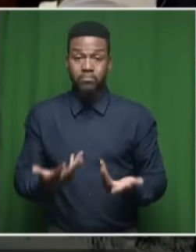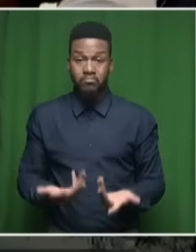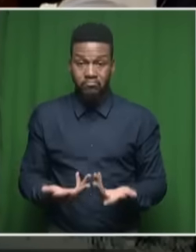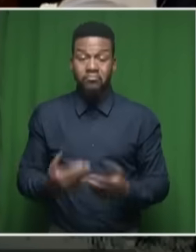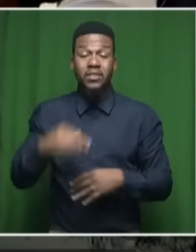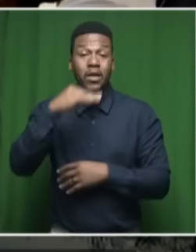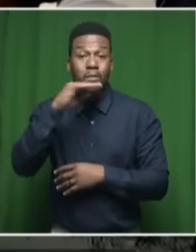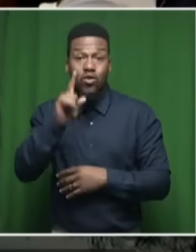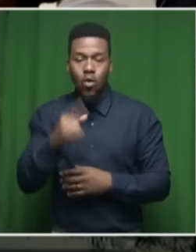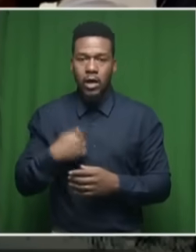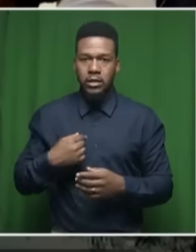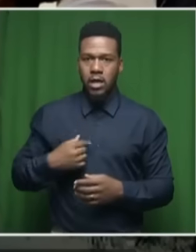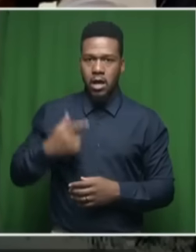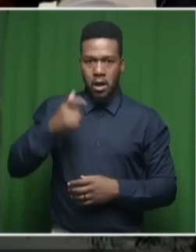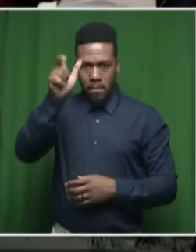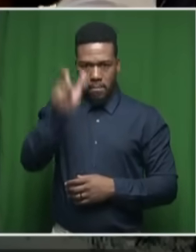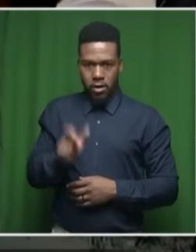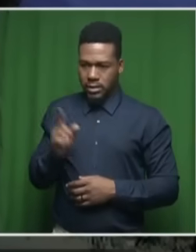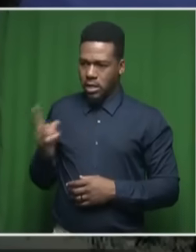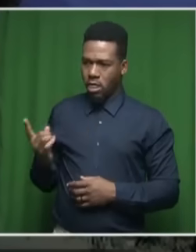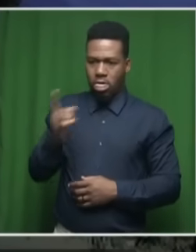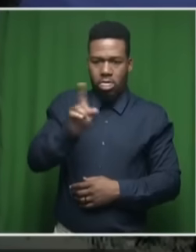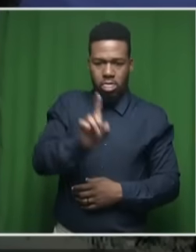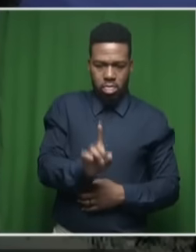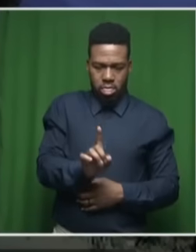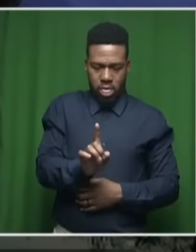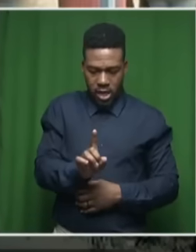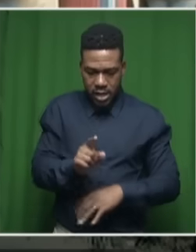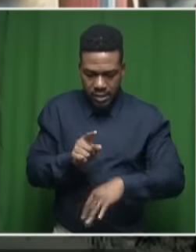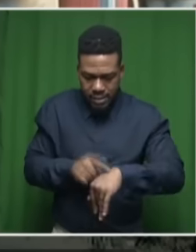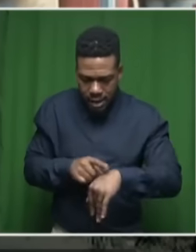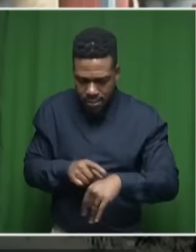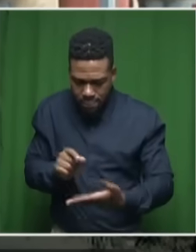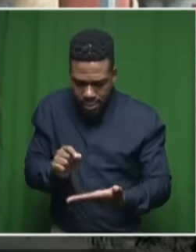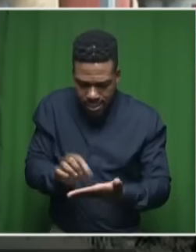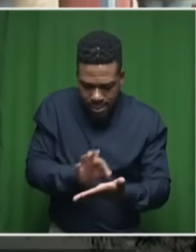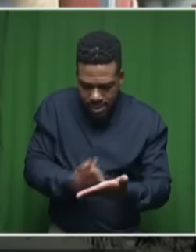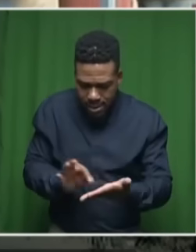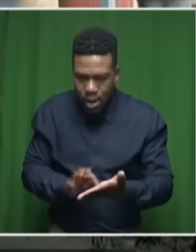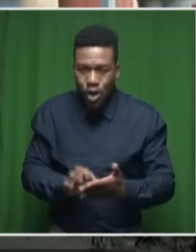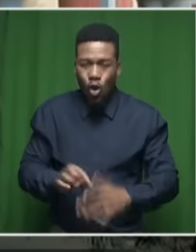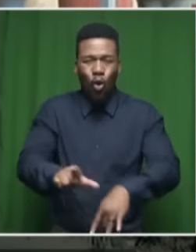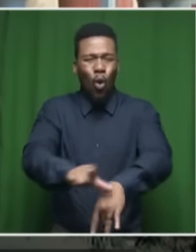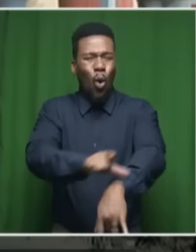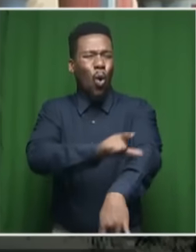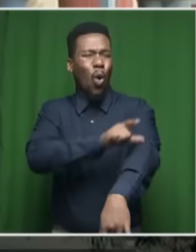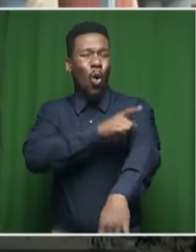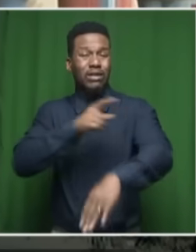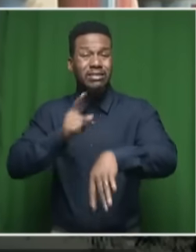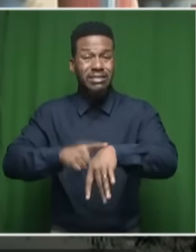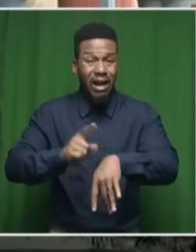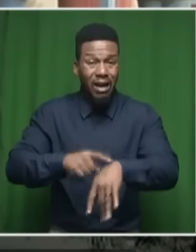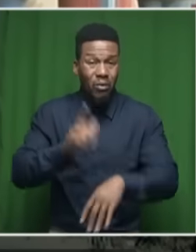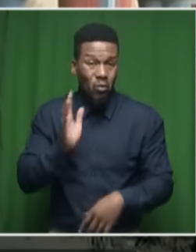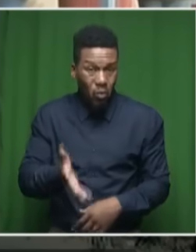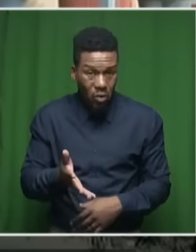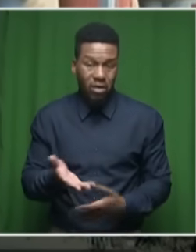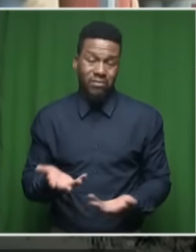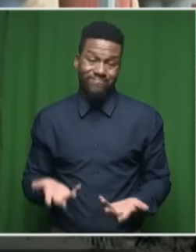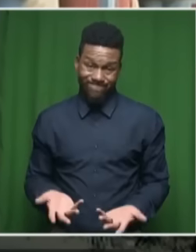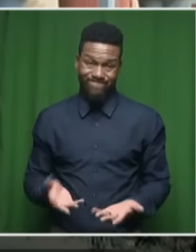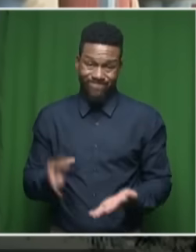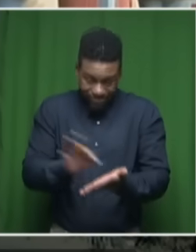a voter could spend would be longer than the time that voters